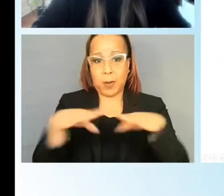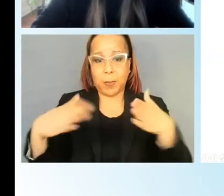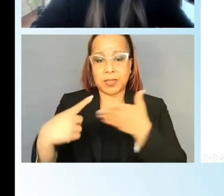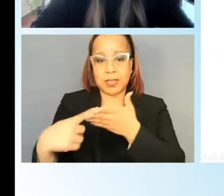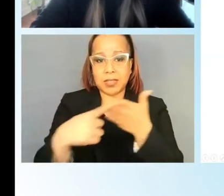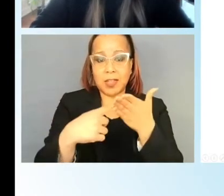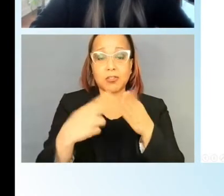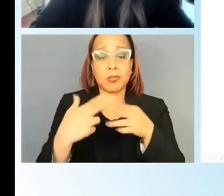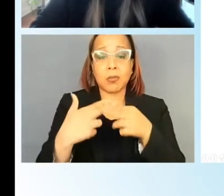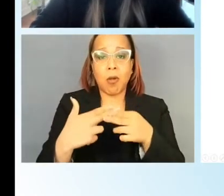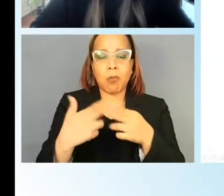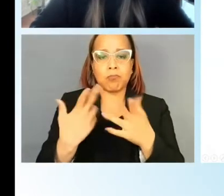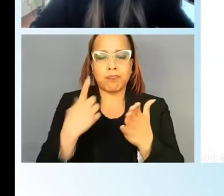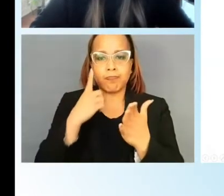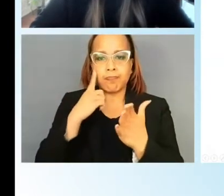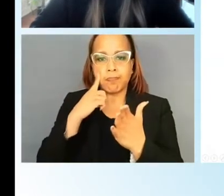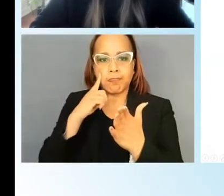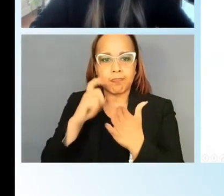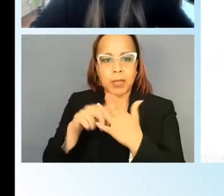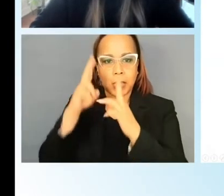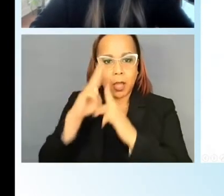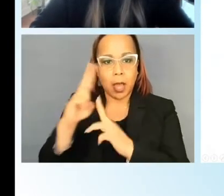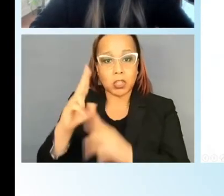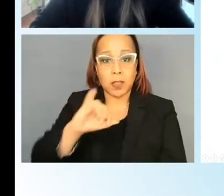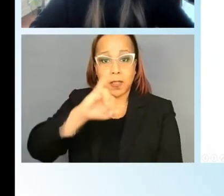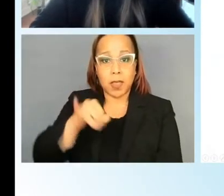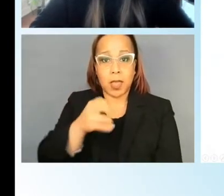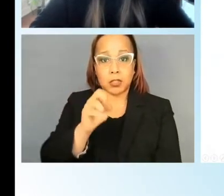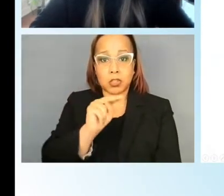Acknowledgement that Jennifer introduced